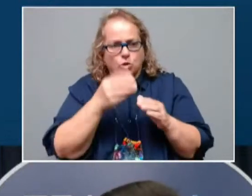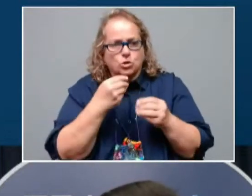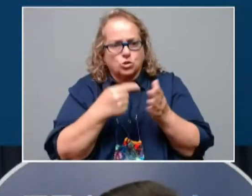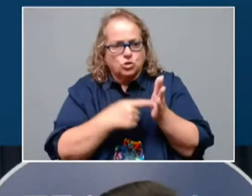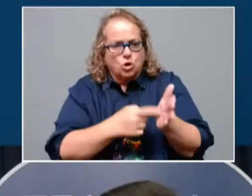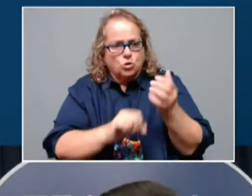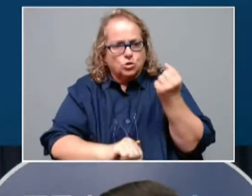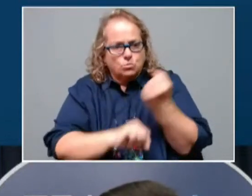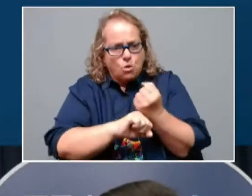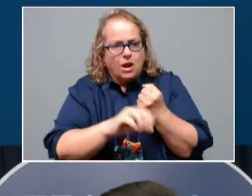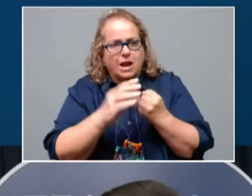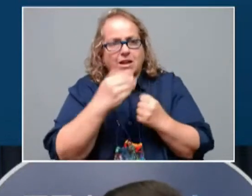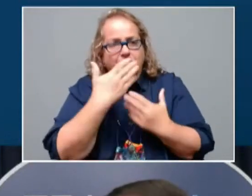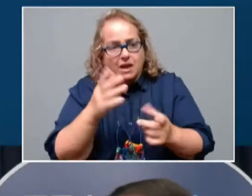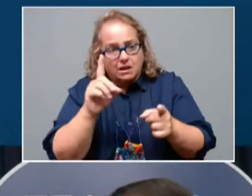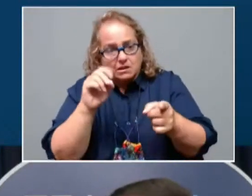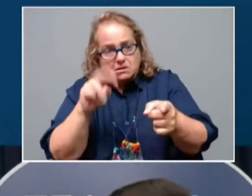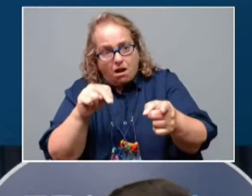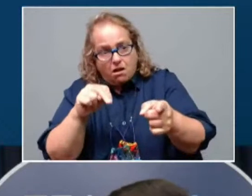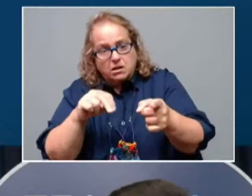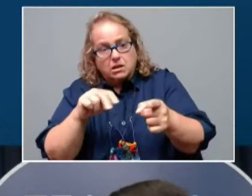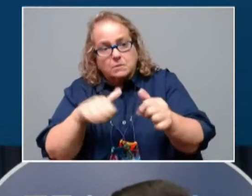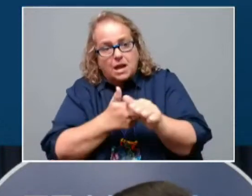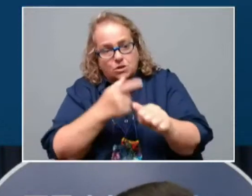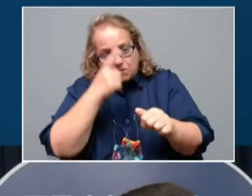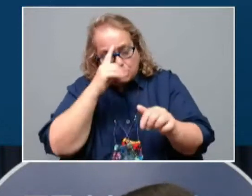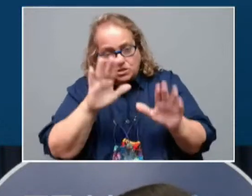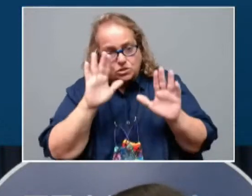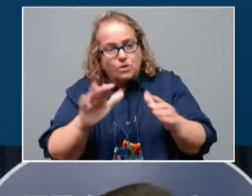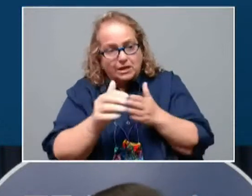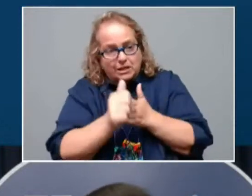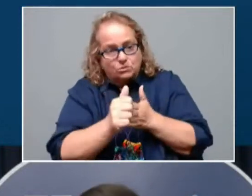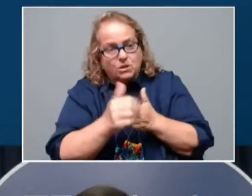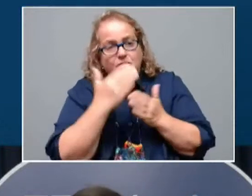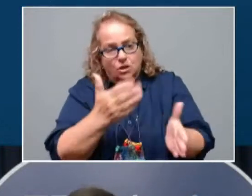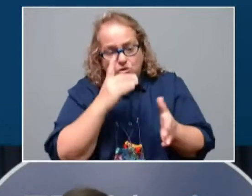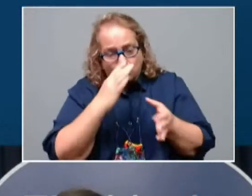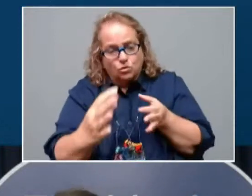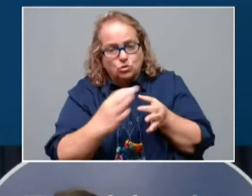Don behind you for his great leadership. Thank you so much for joining us.